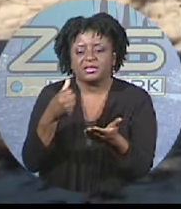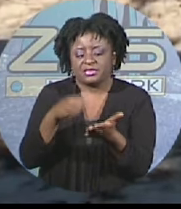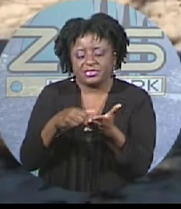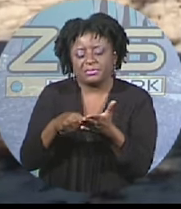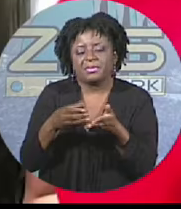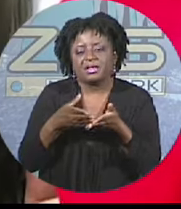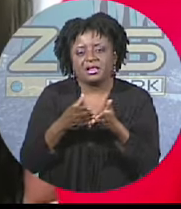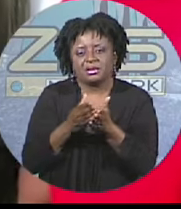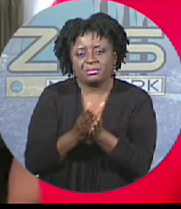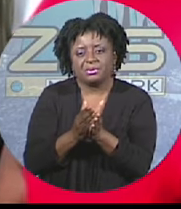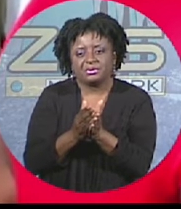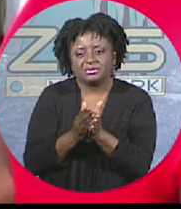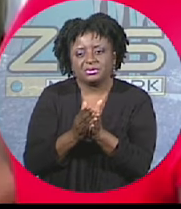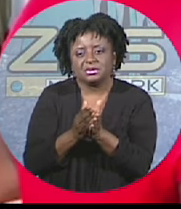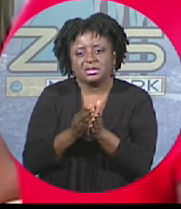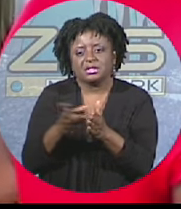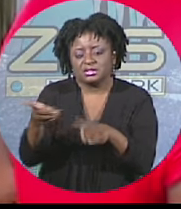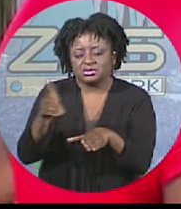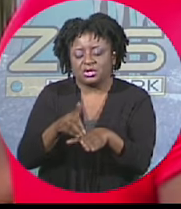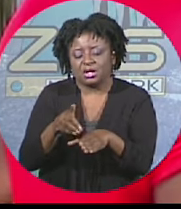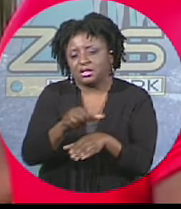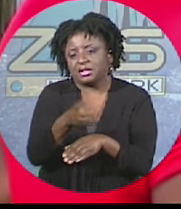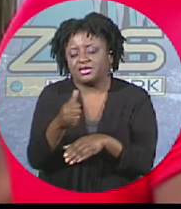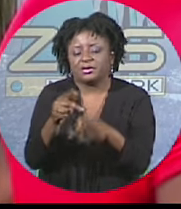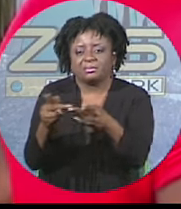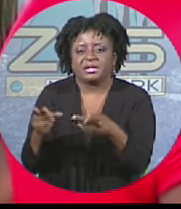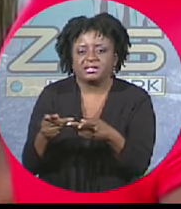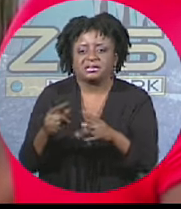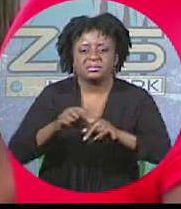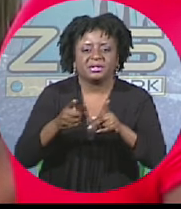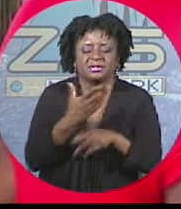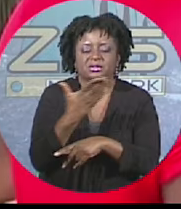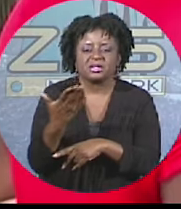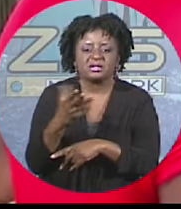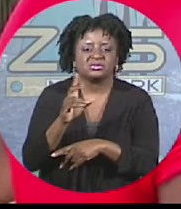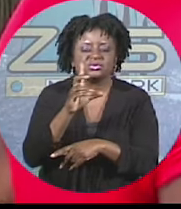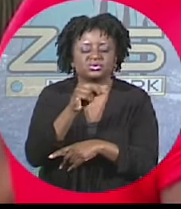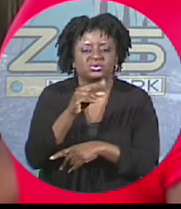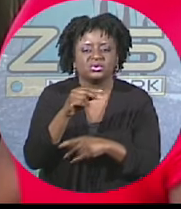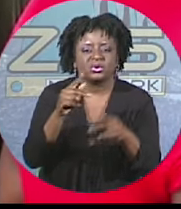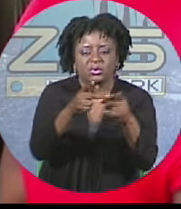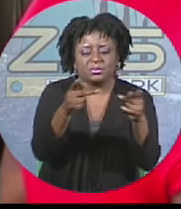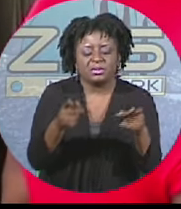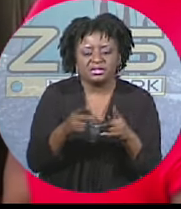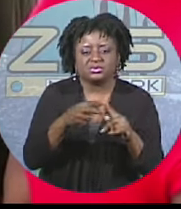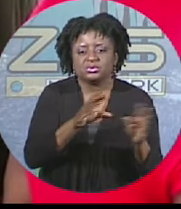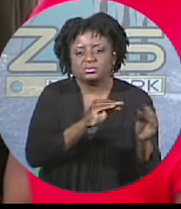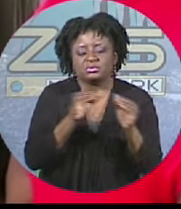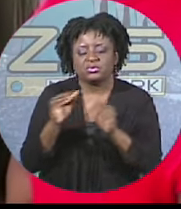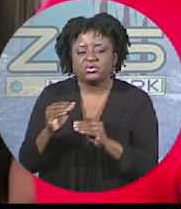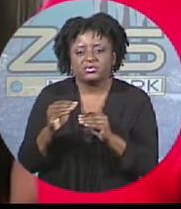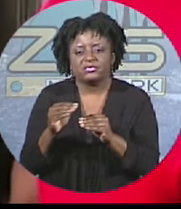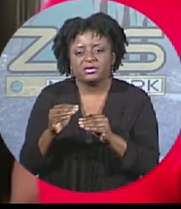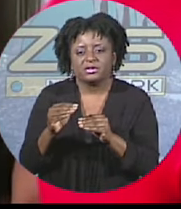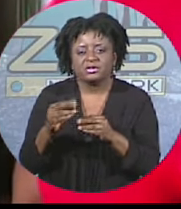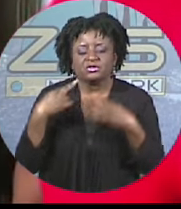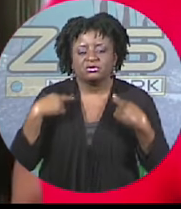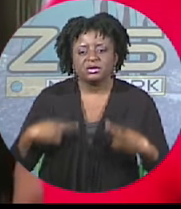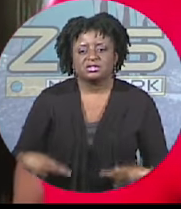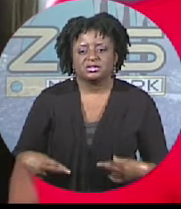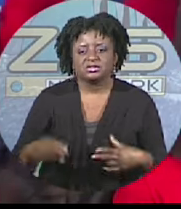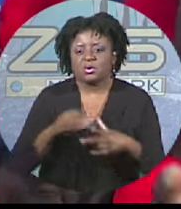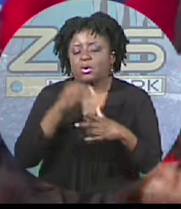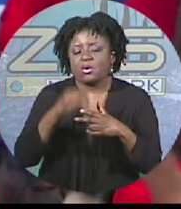docked, but there's no facility to move the passengers, the residents, nor the